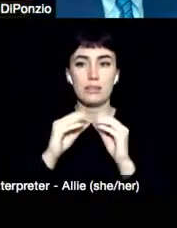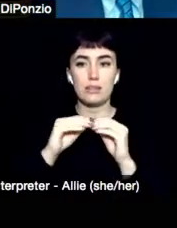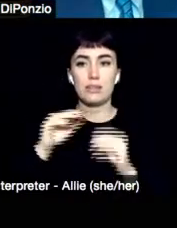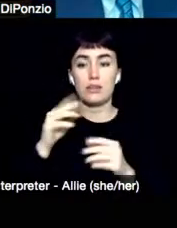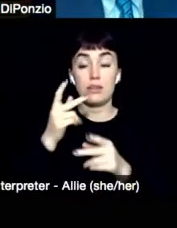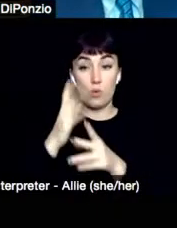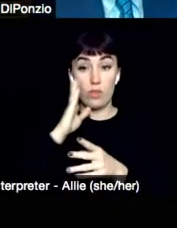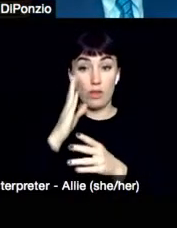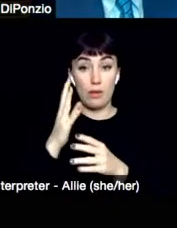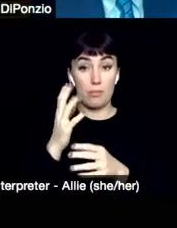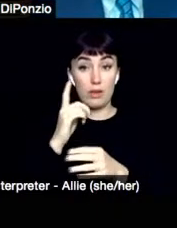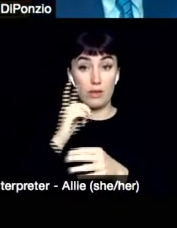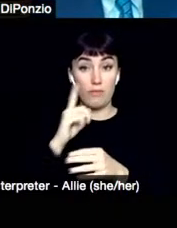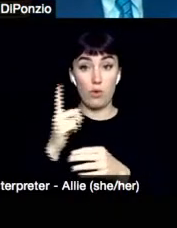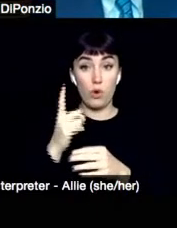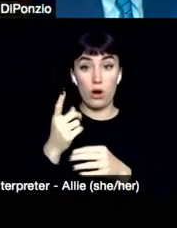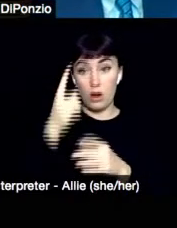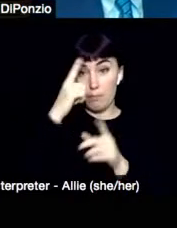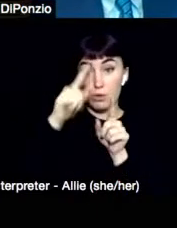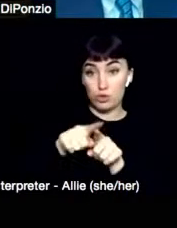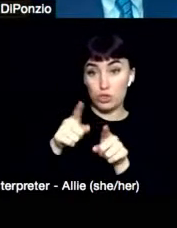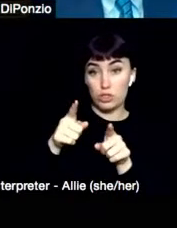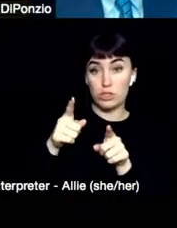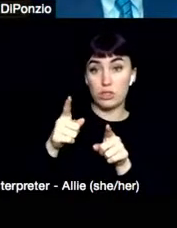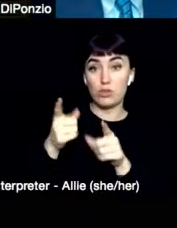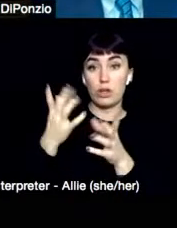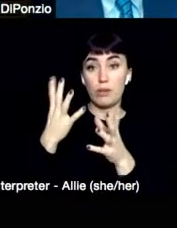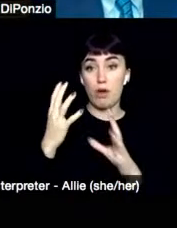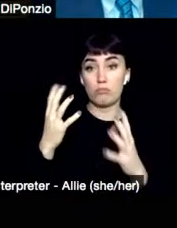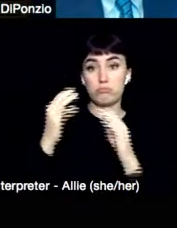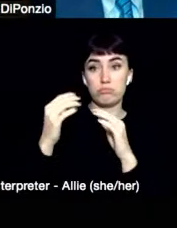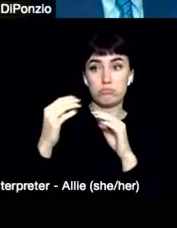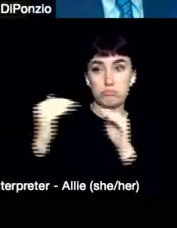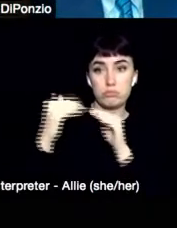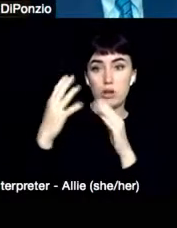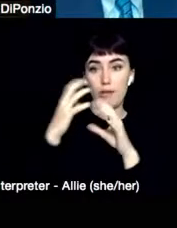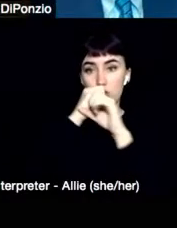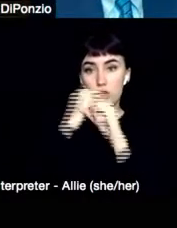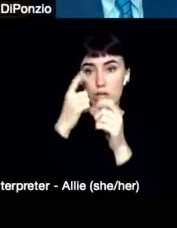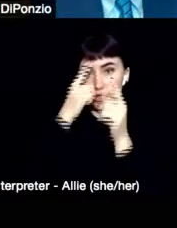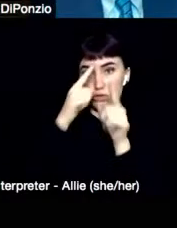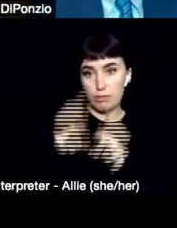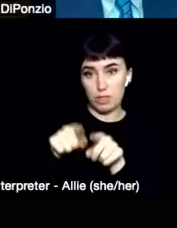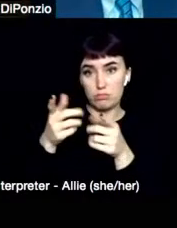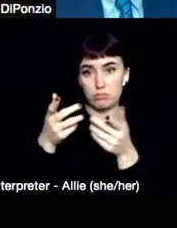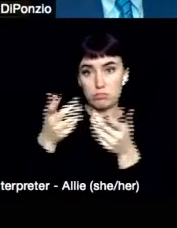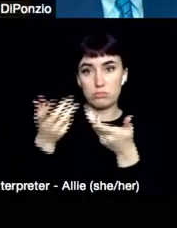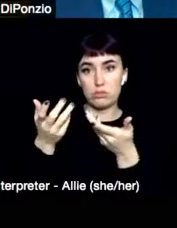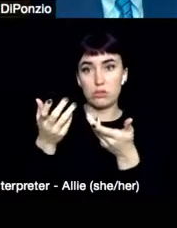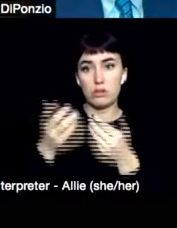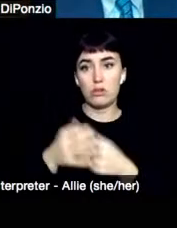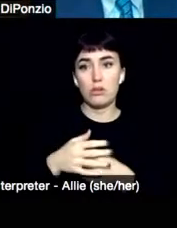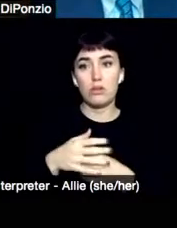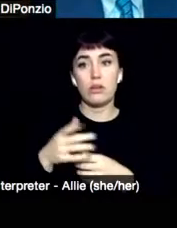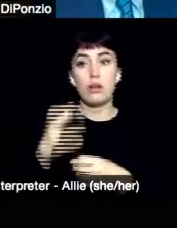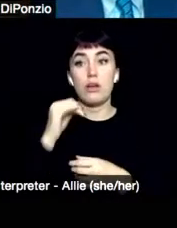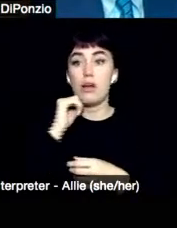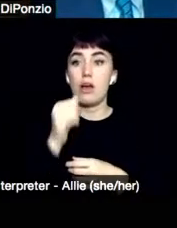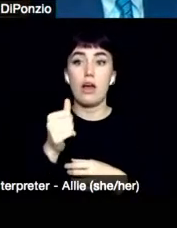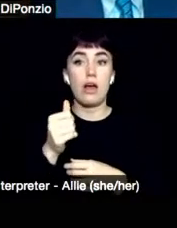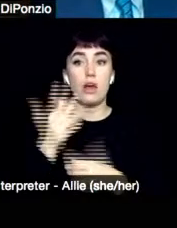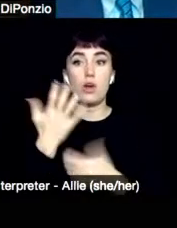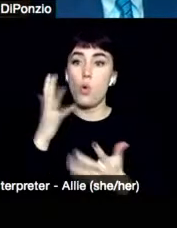agreed upon confidentiality agreement? I think You know, so. obviously, I'm not looking for the